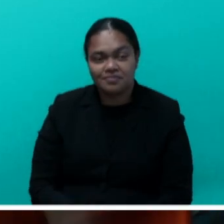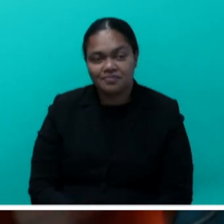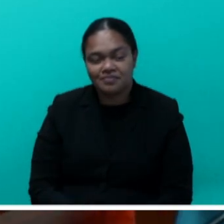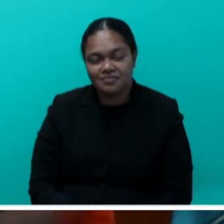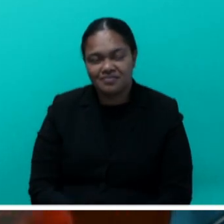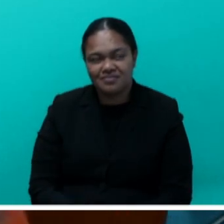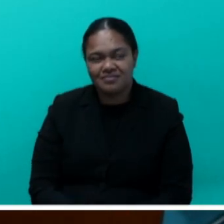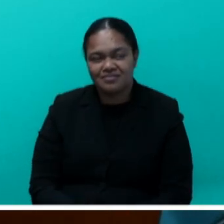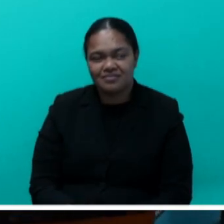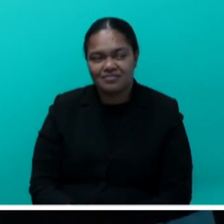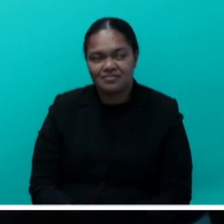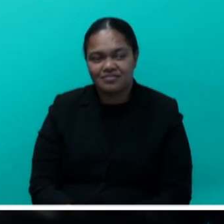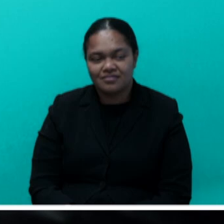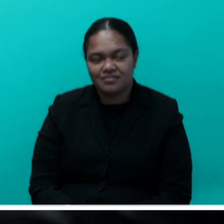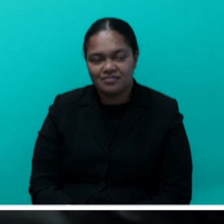be allowed to use this?